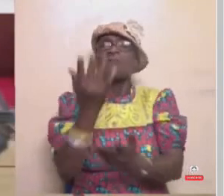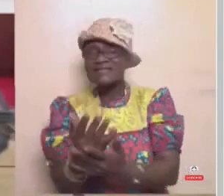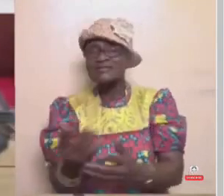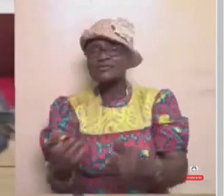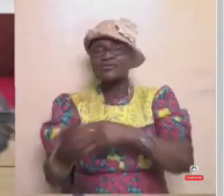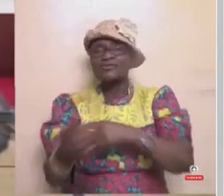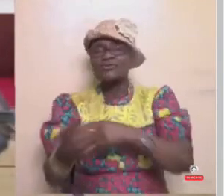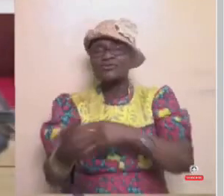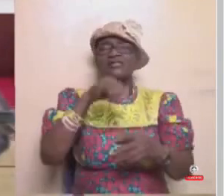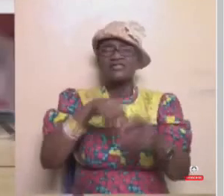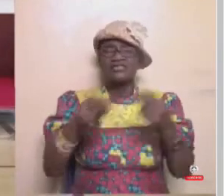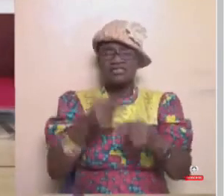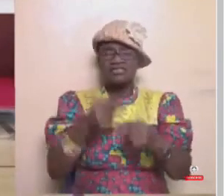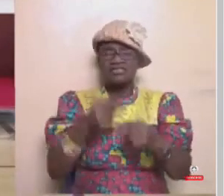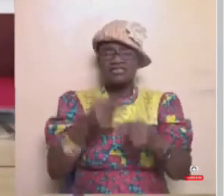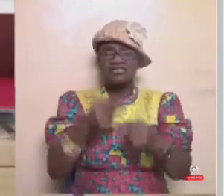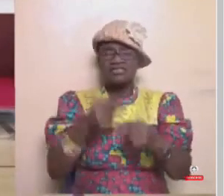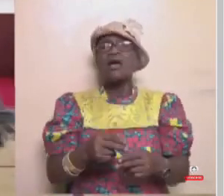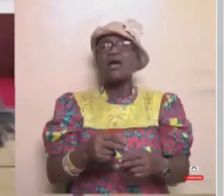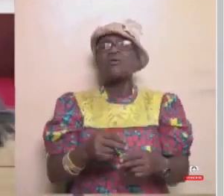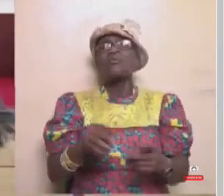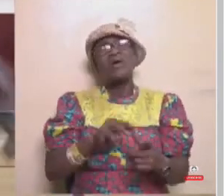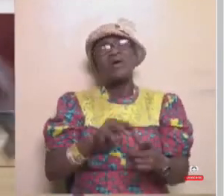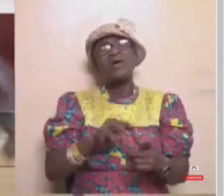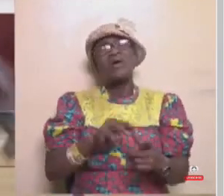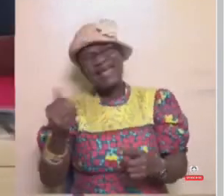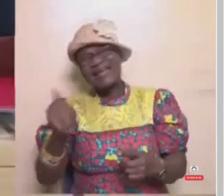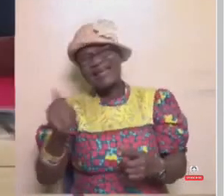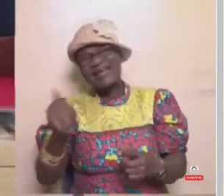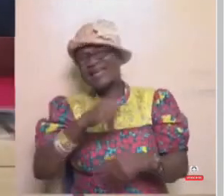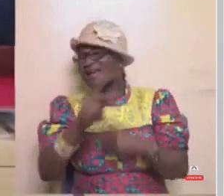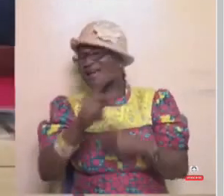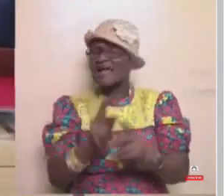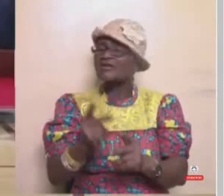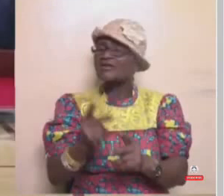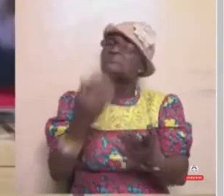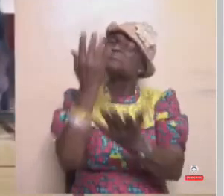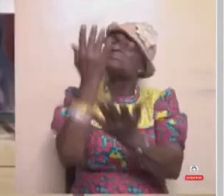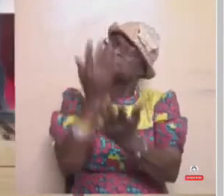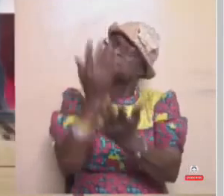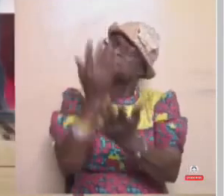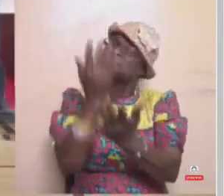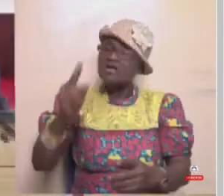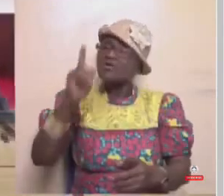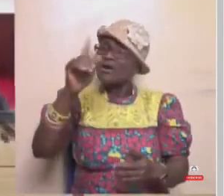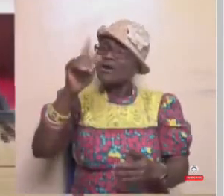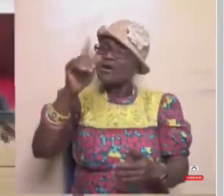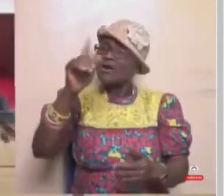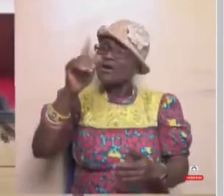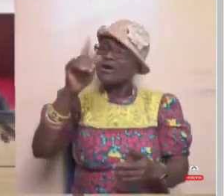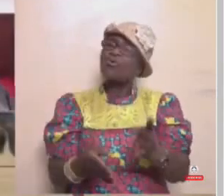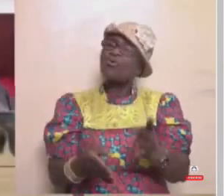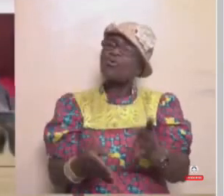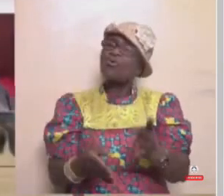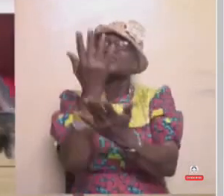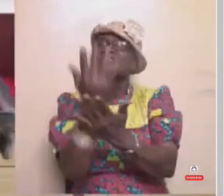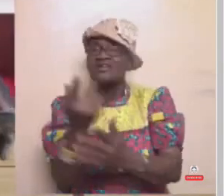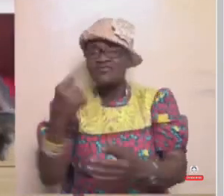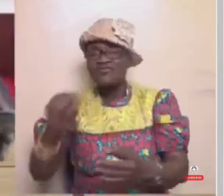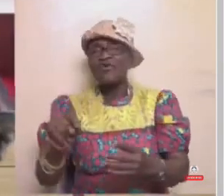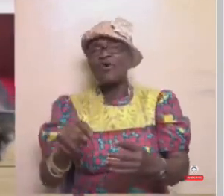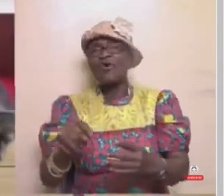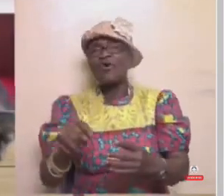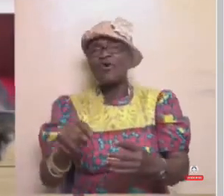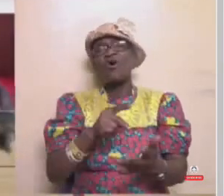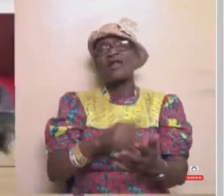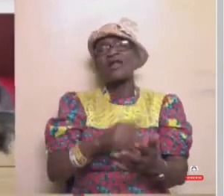spiritual prison, physical prison, marital prison, the one who opened the prison for Paul and Silas, we open that prison door